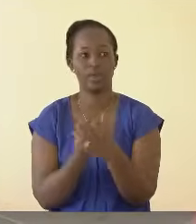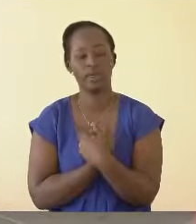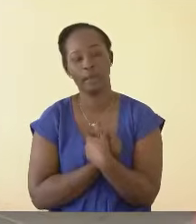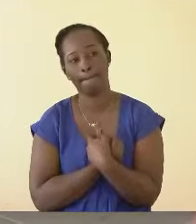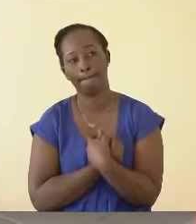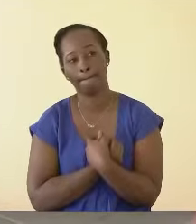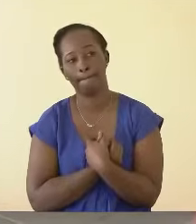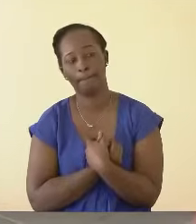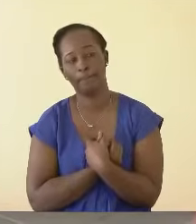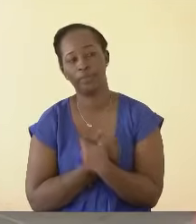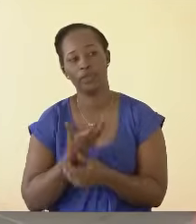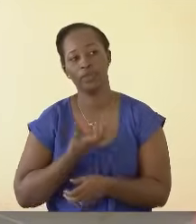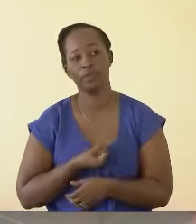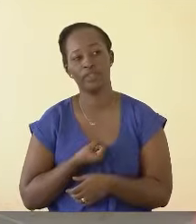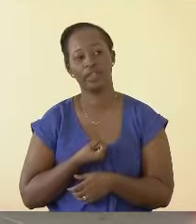We have